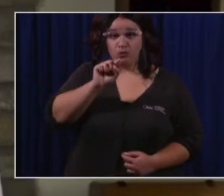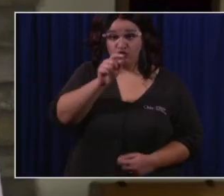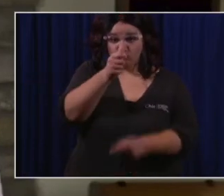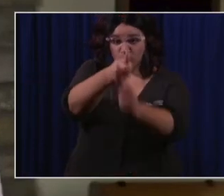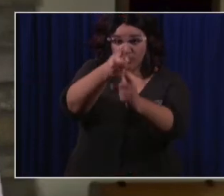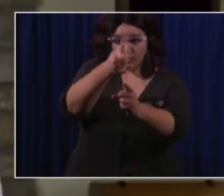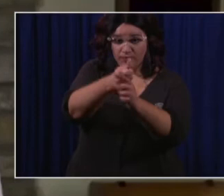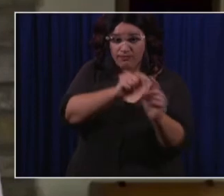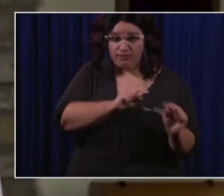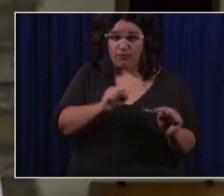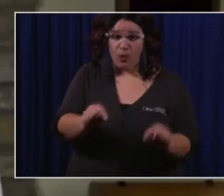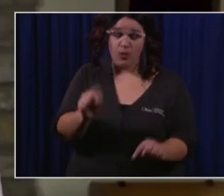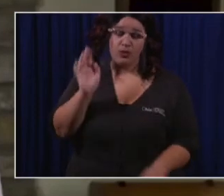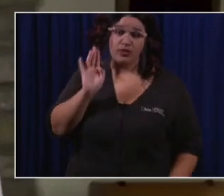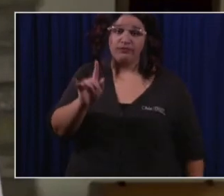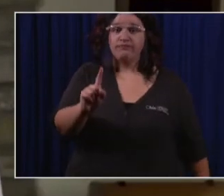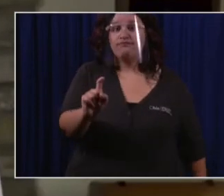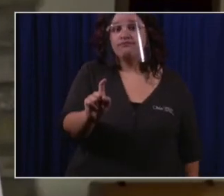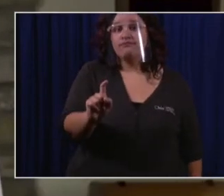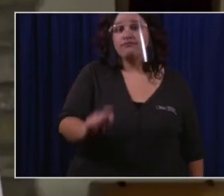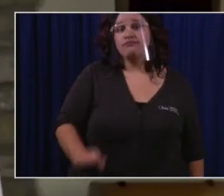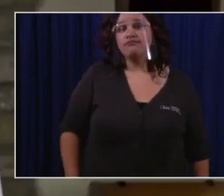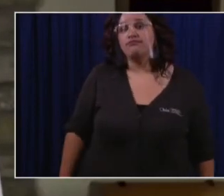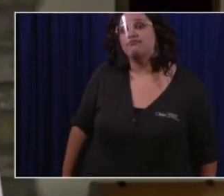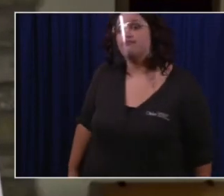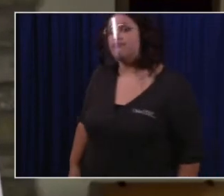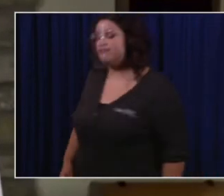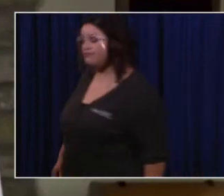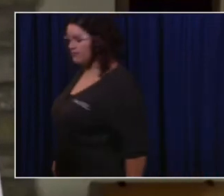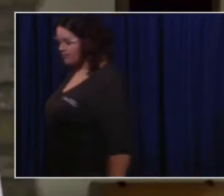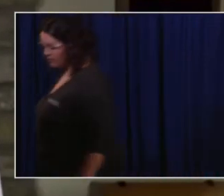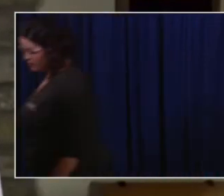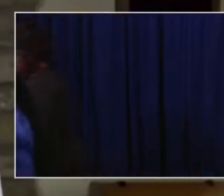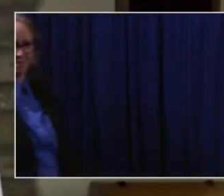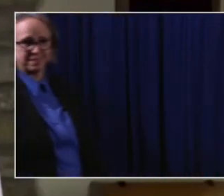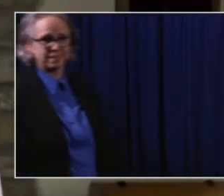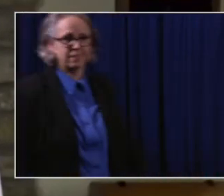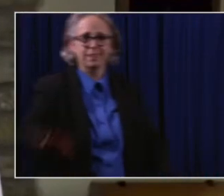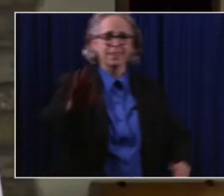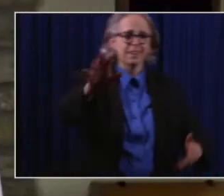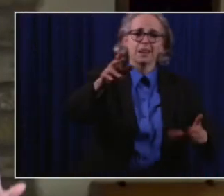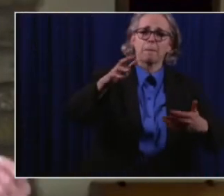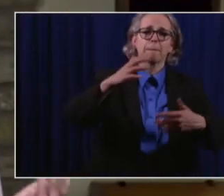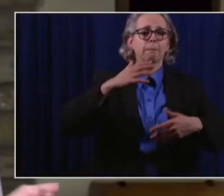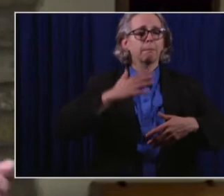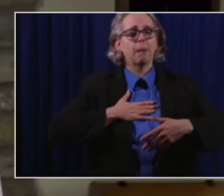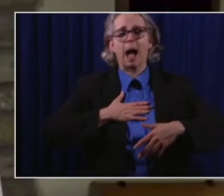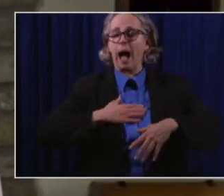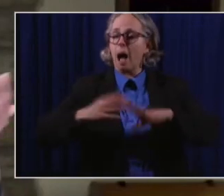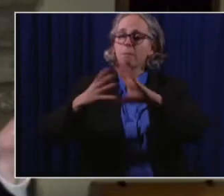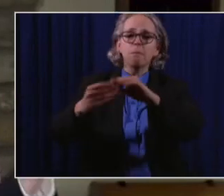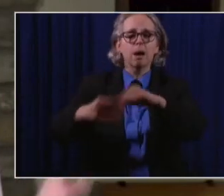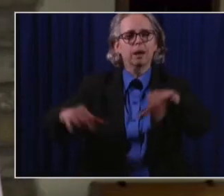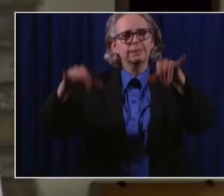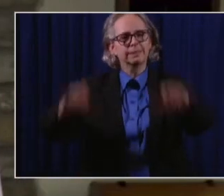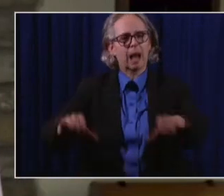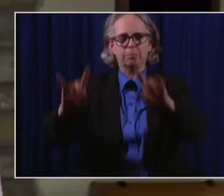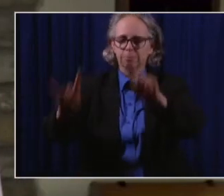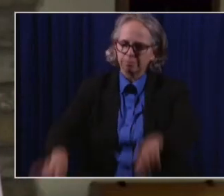Well, our message is consistent. What we've said, whether we're talking about a political rally, a demonstration,